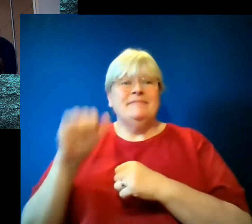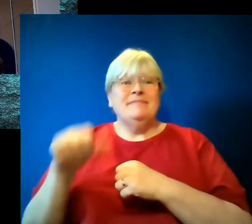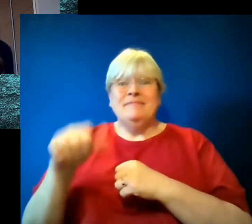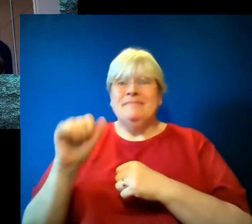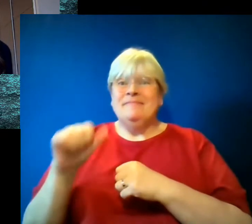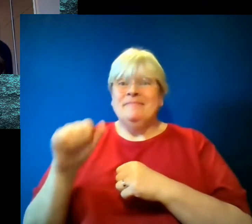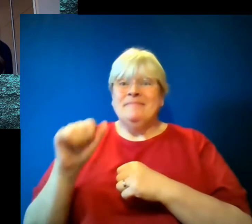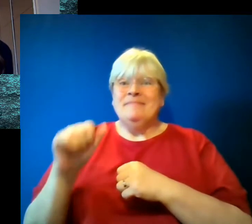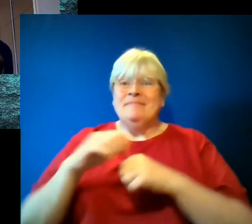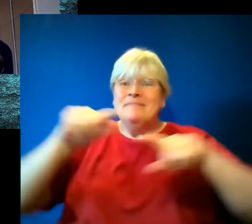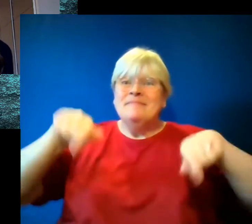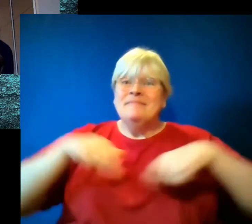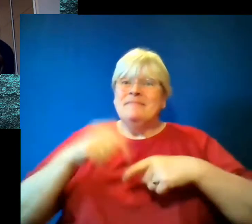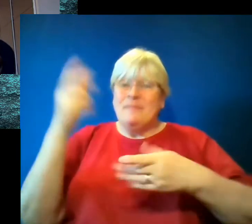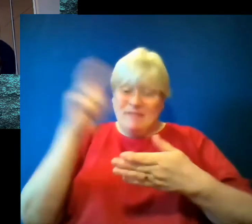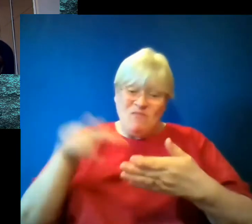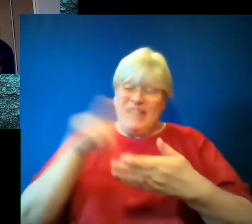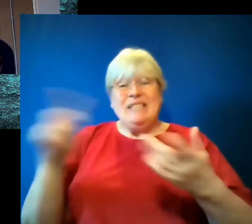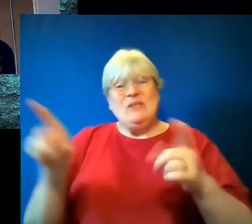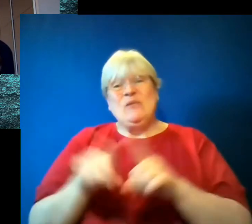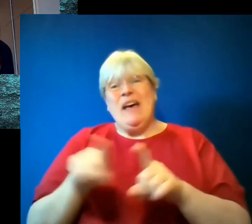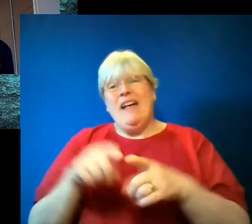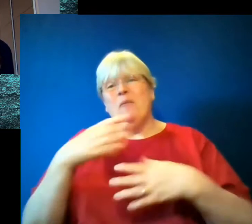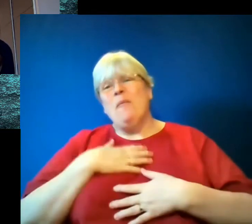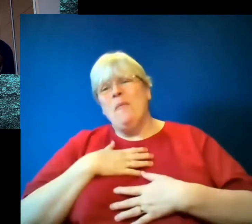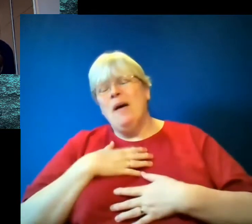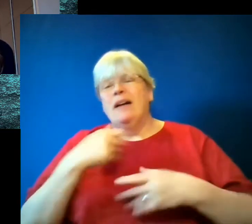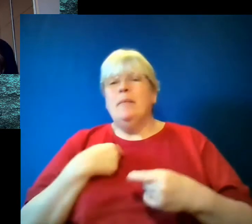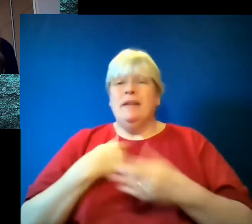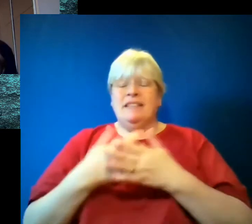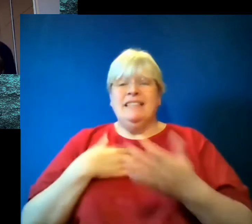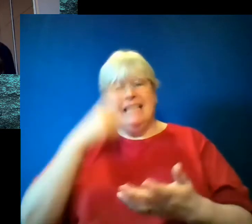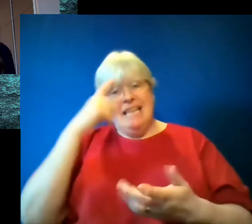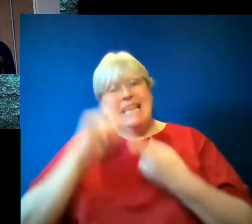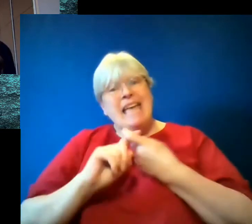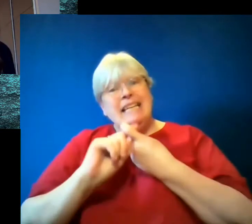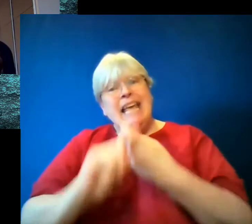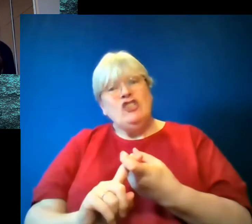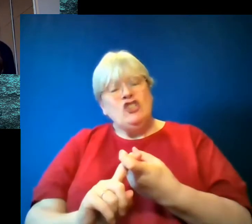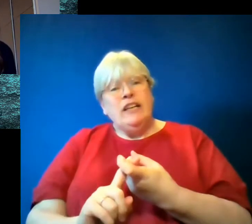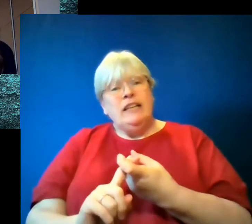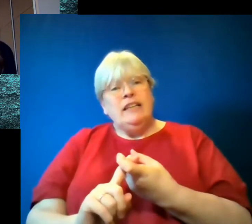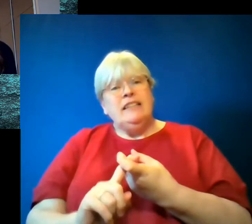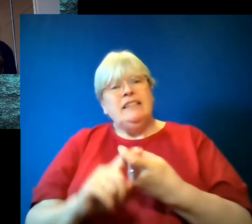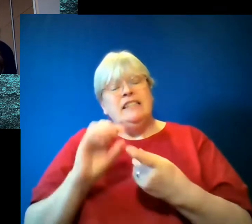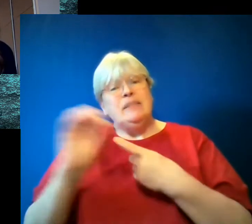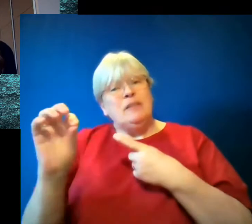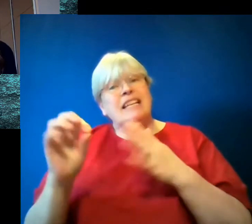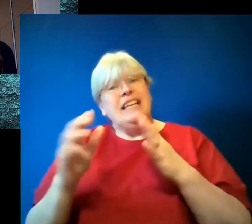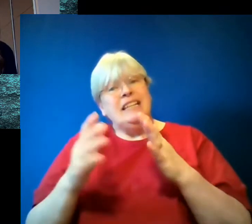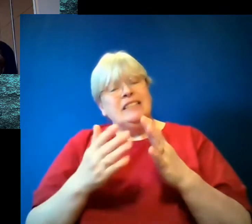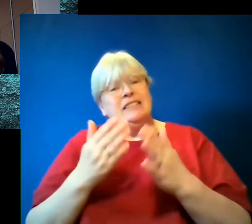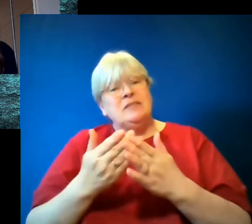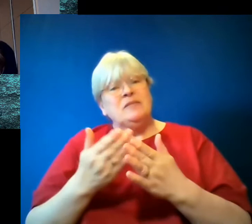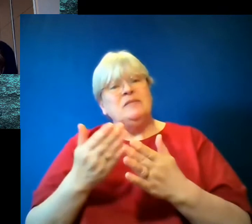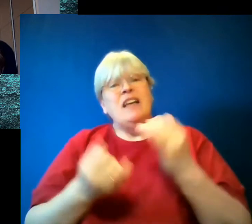us as the readers as well. But the dedication in that, Kate, is particularly special given the last year